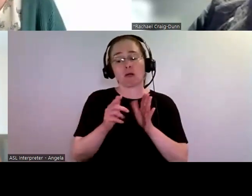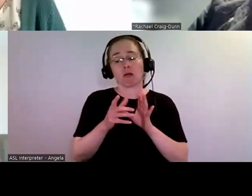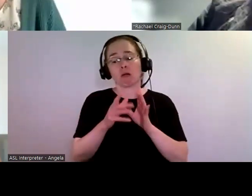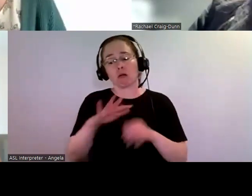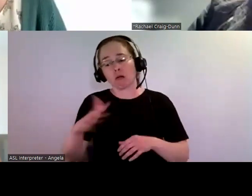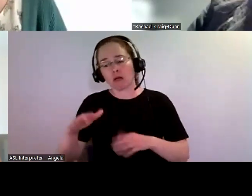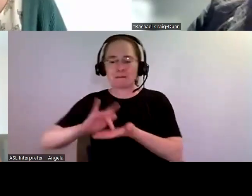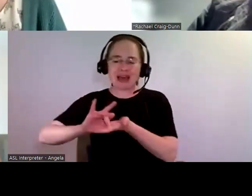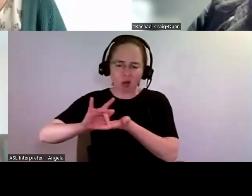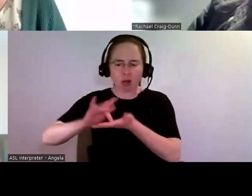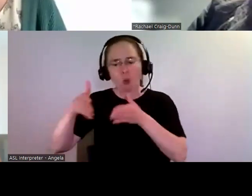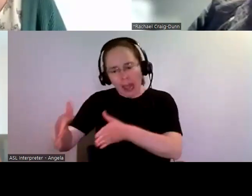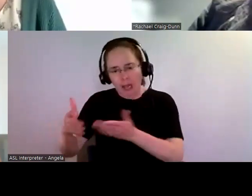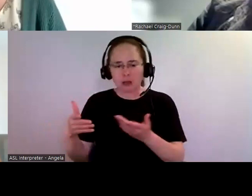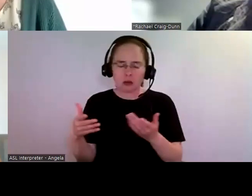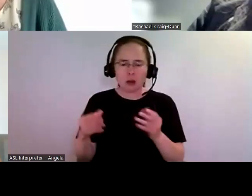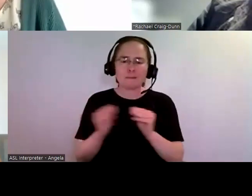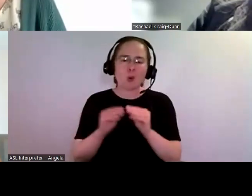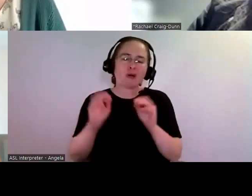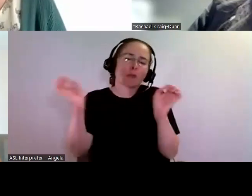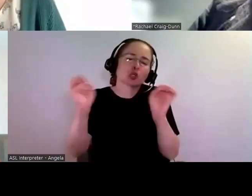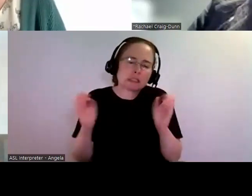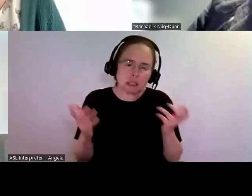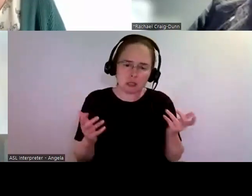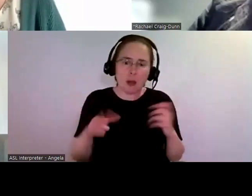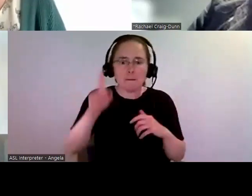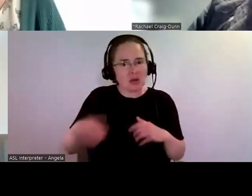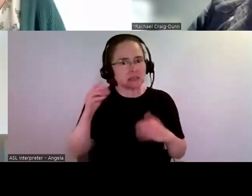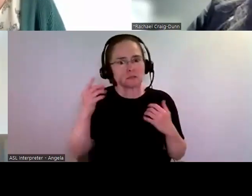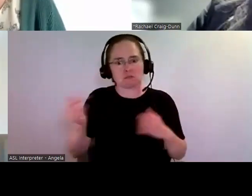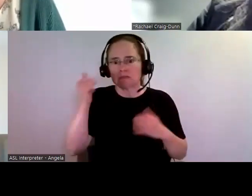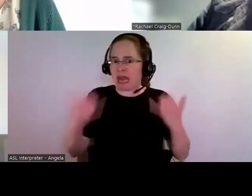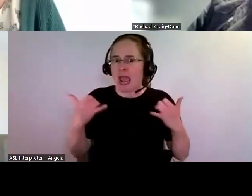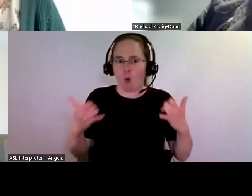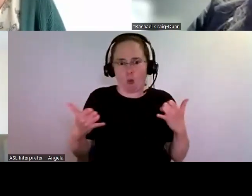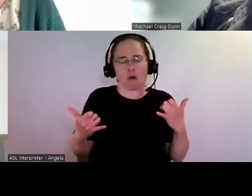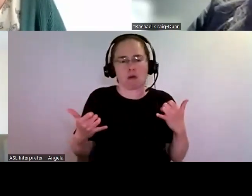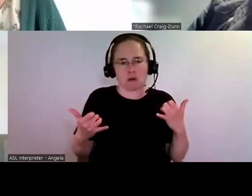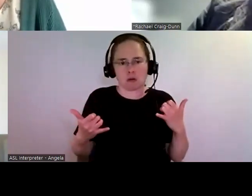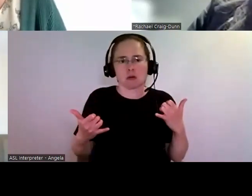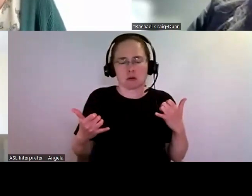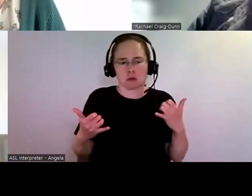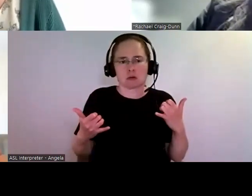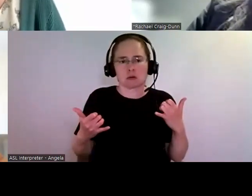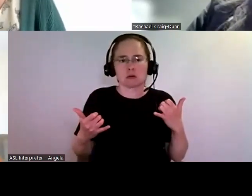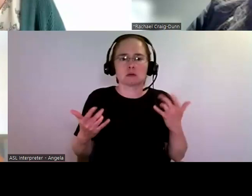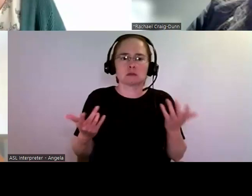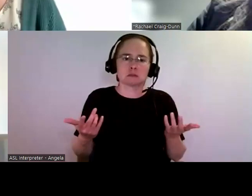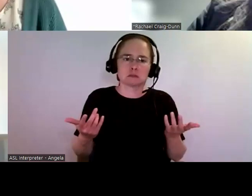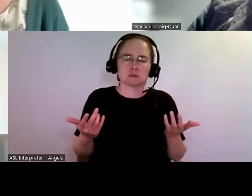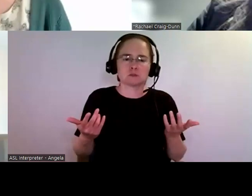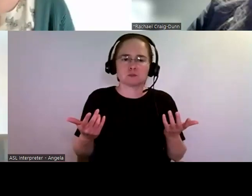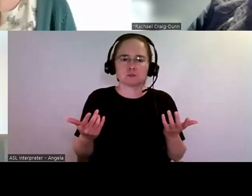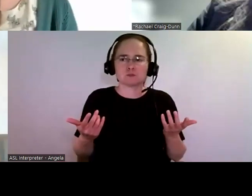medical way, that's more of an emergency. It has to be done now. That's when you can